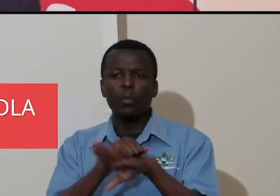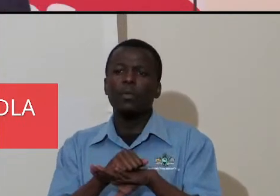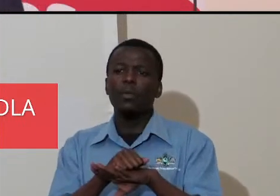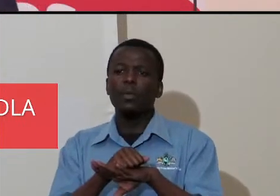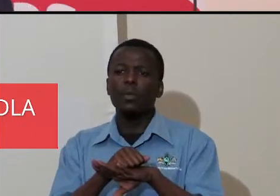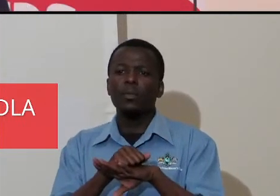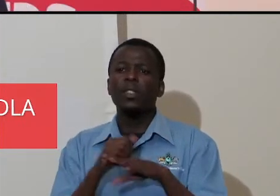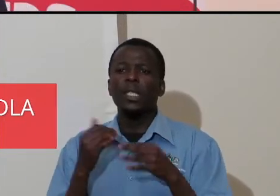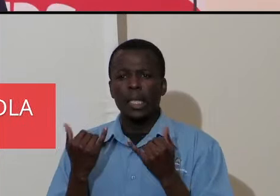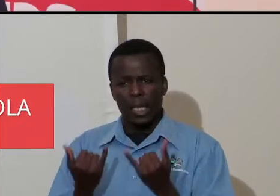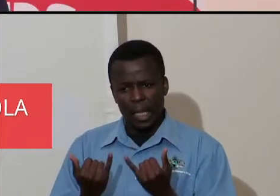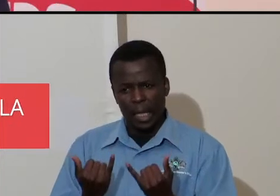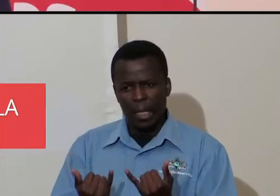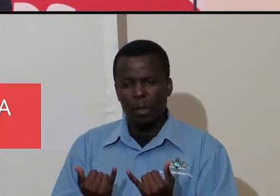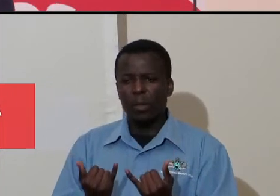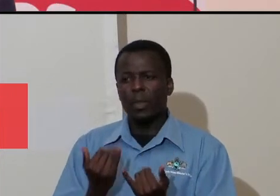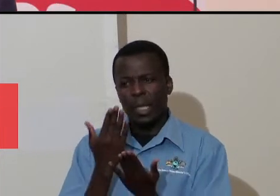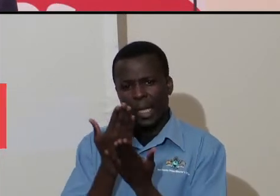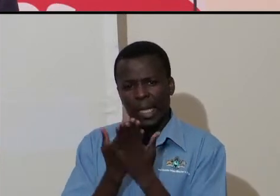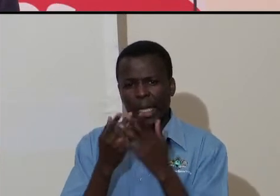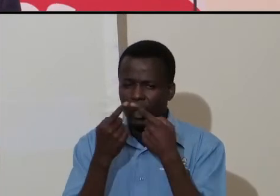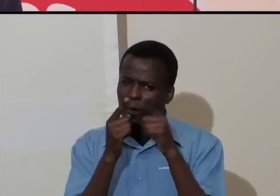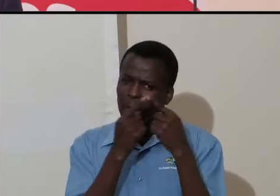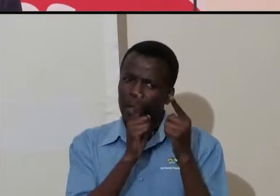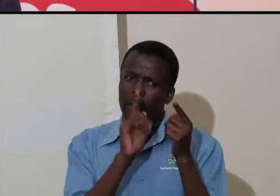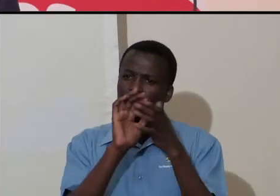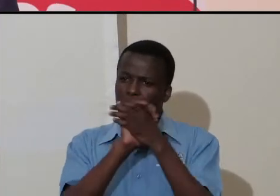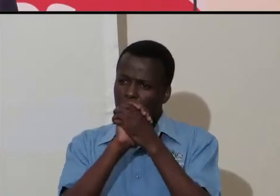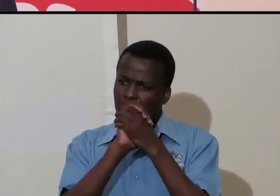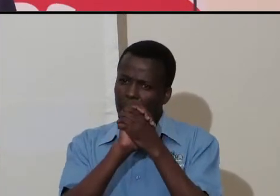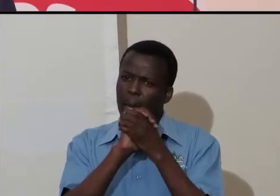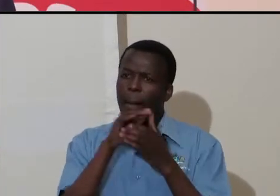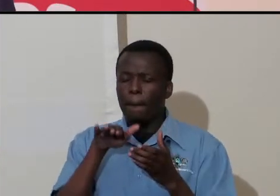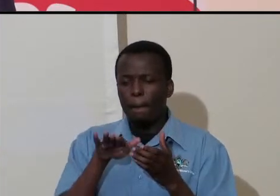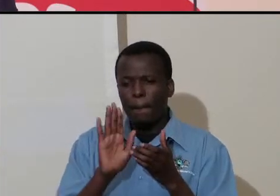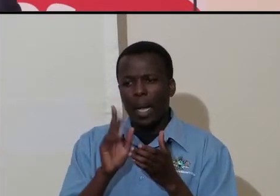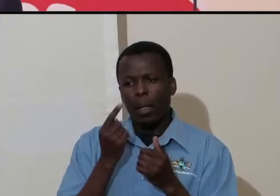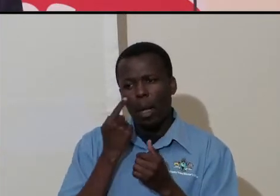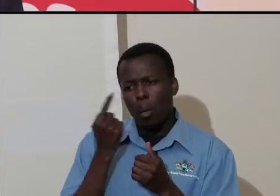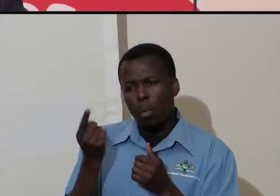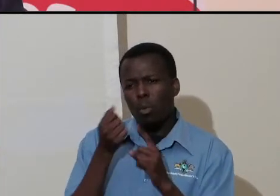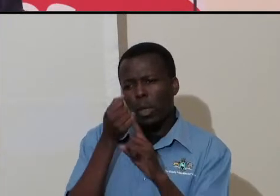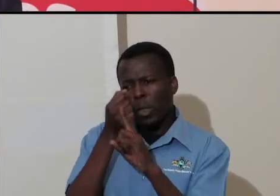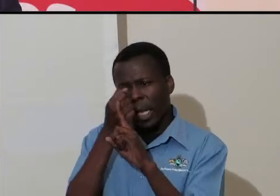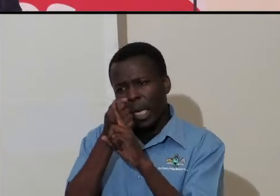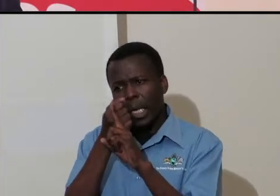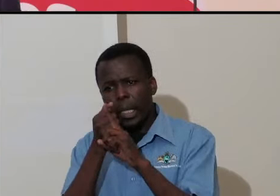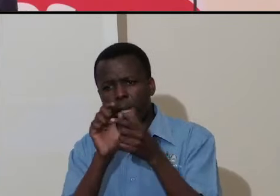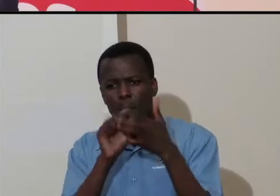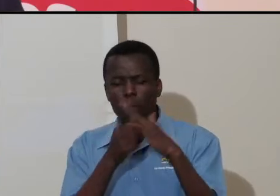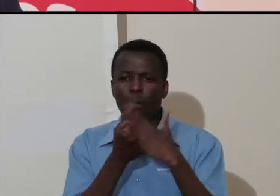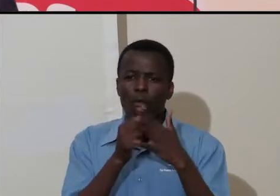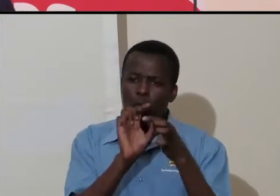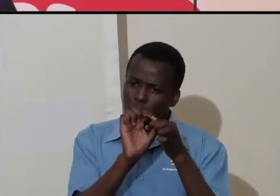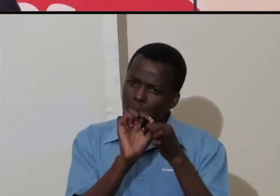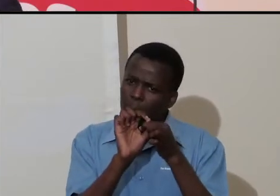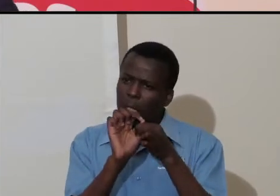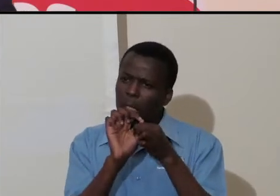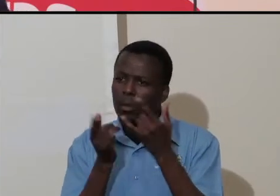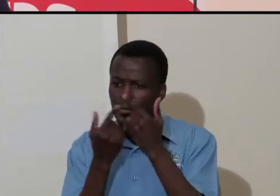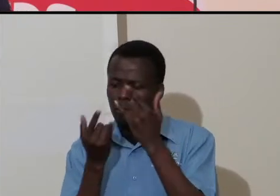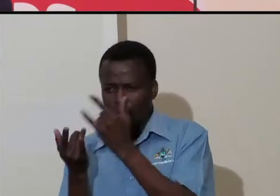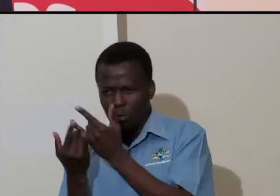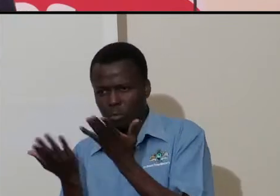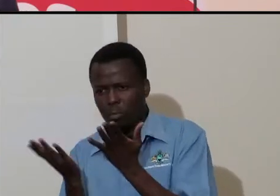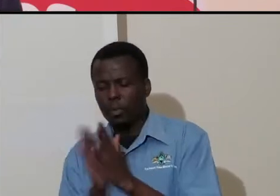to support civil society organizations to address these structural challenges that they face. The operational space for